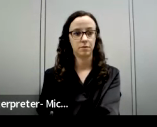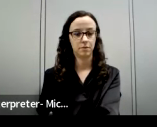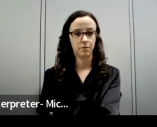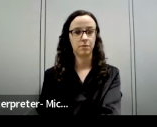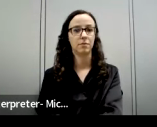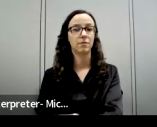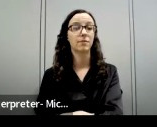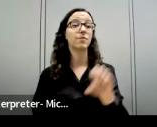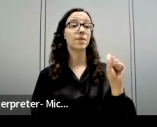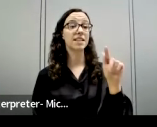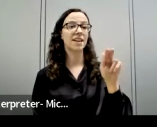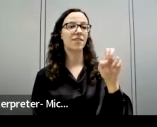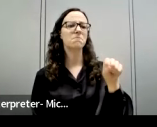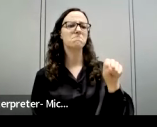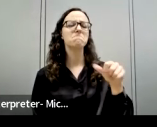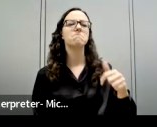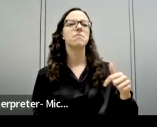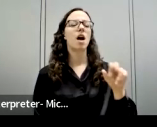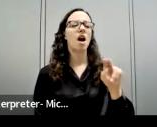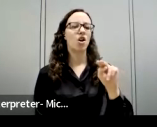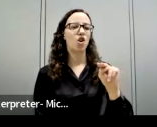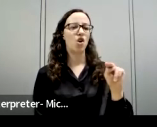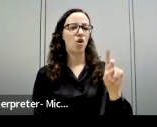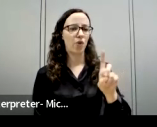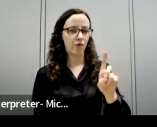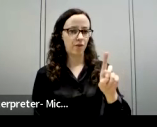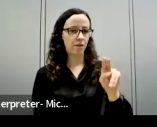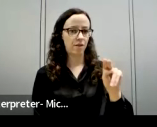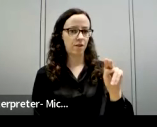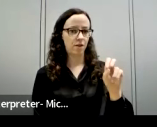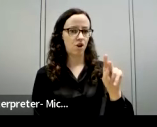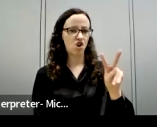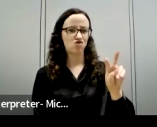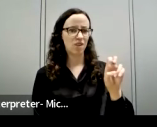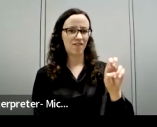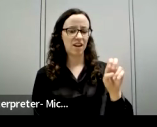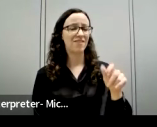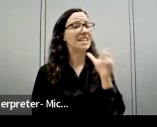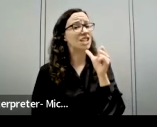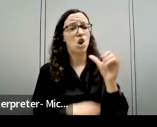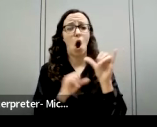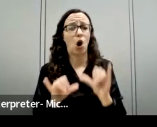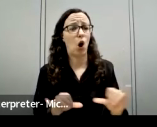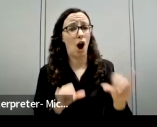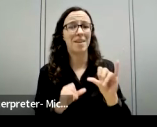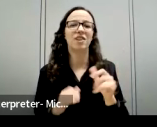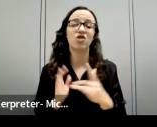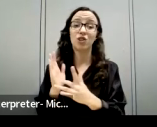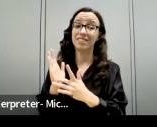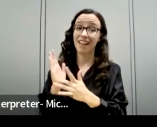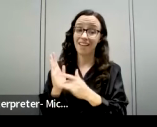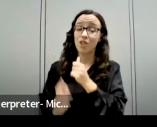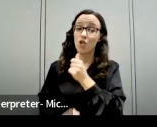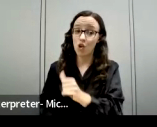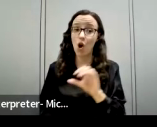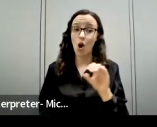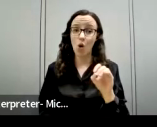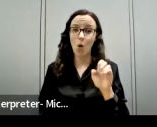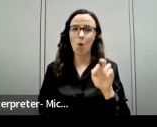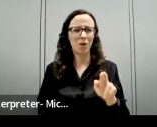Yeah, I don't think non-derivatives aren't that common. I mean, they're not OERs, so you're not going to see them created